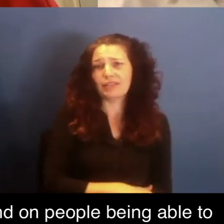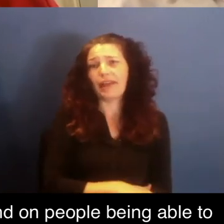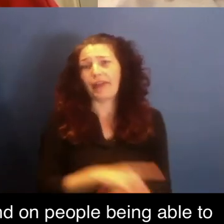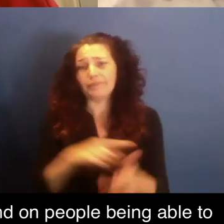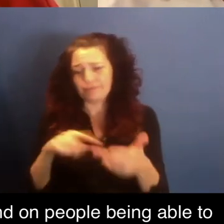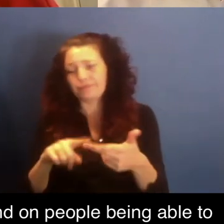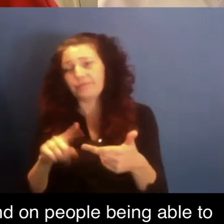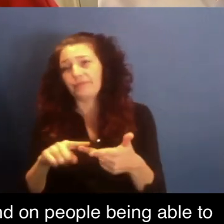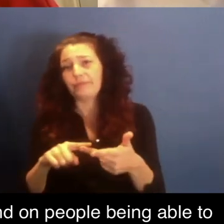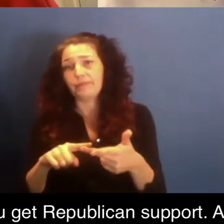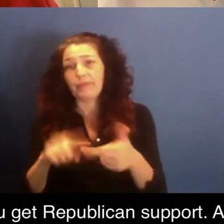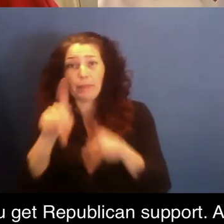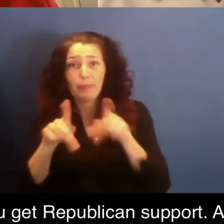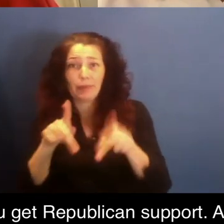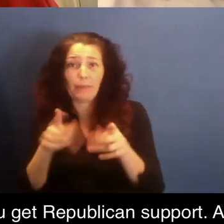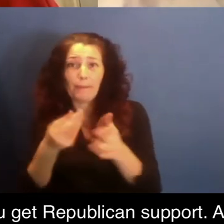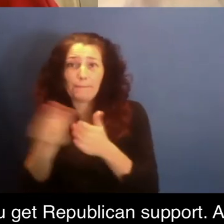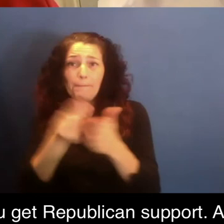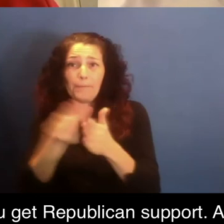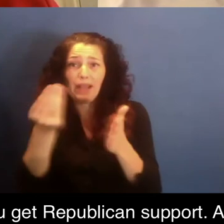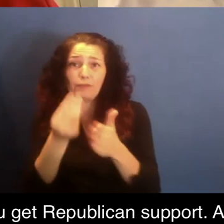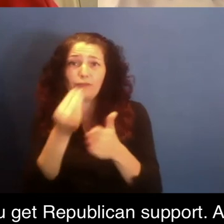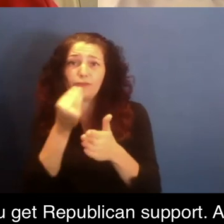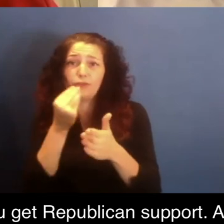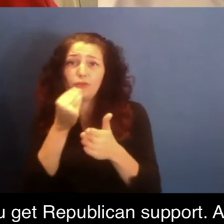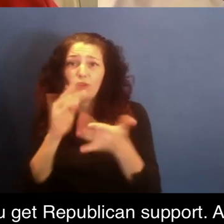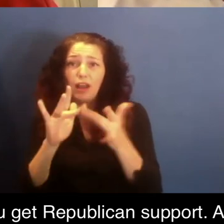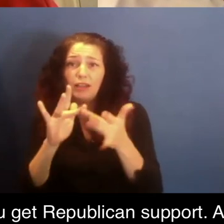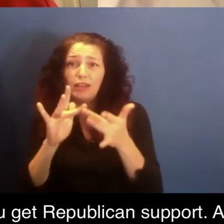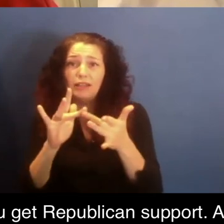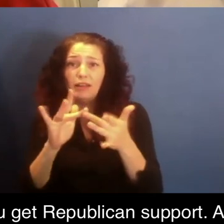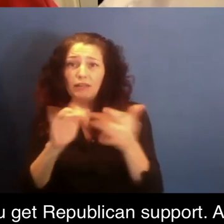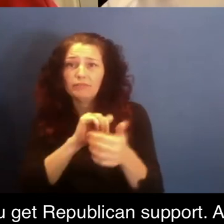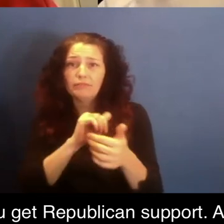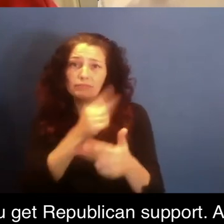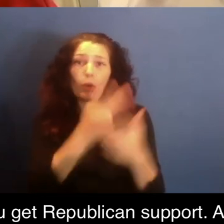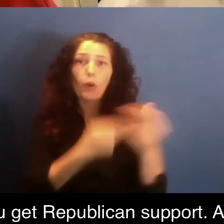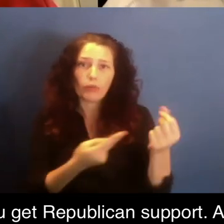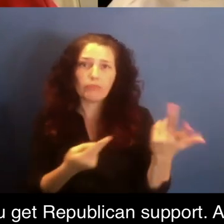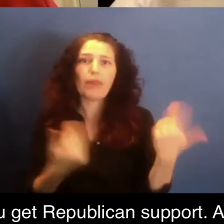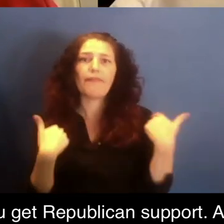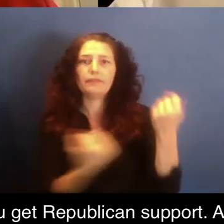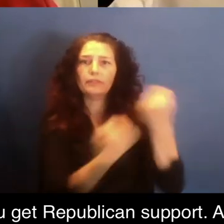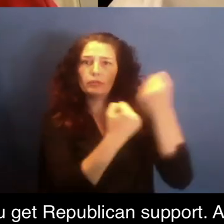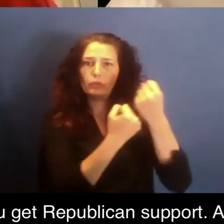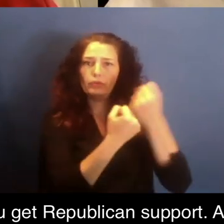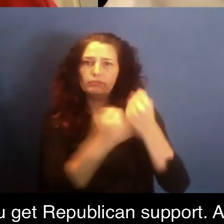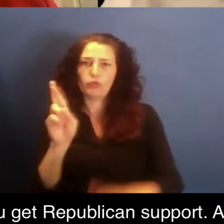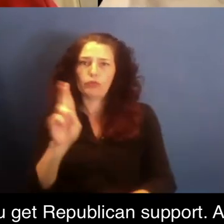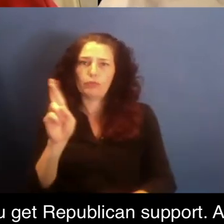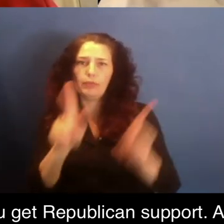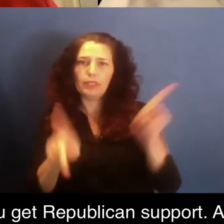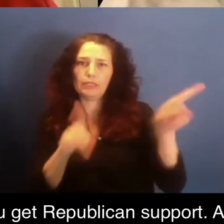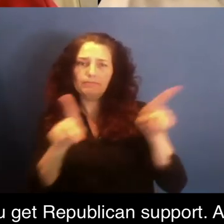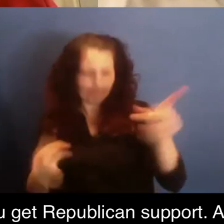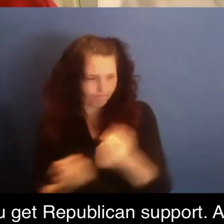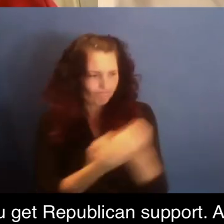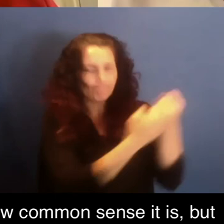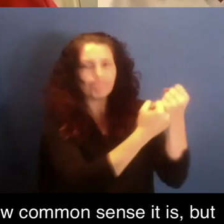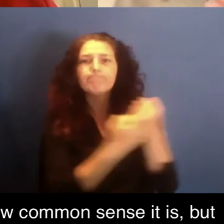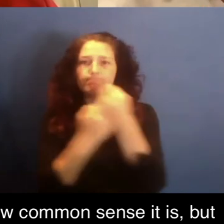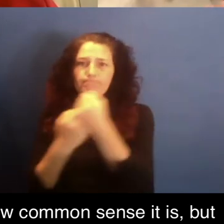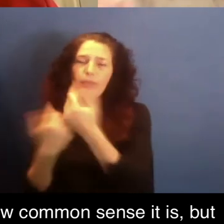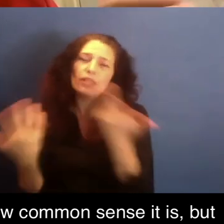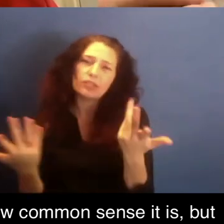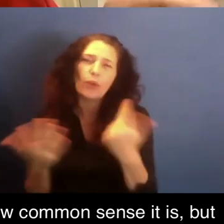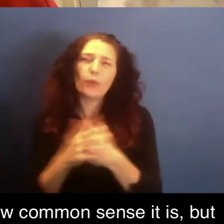online, um, on both of those you get, uh, Republican support, um, and so it's some measure of how important it